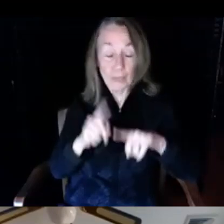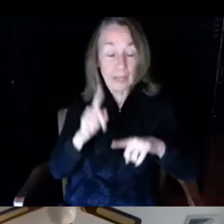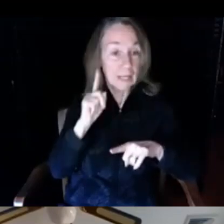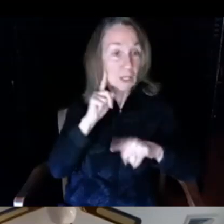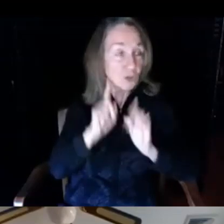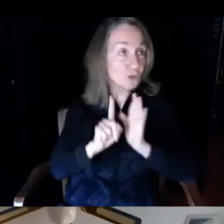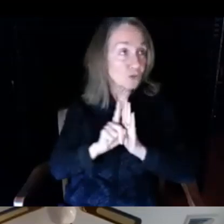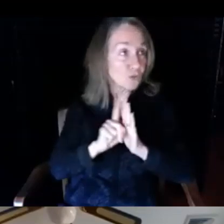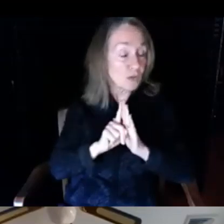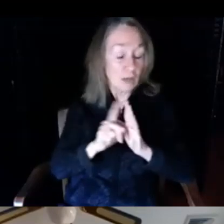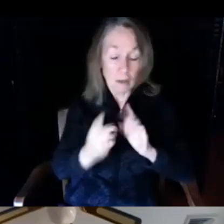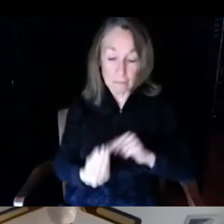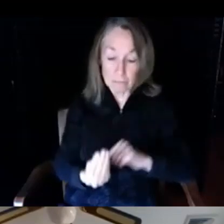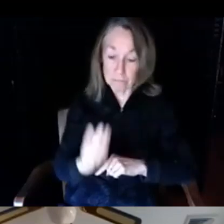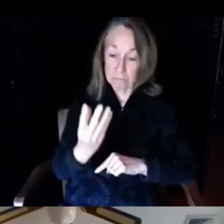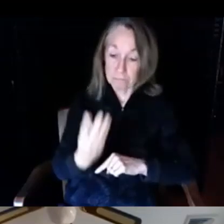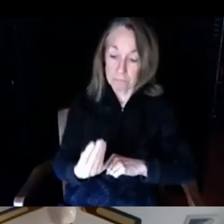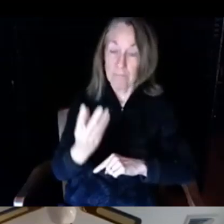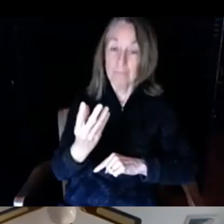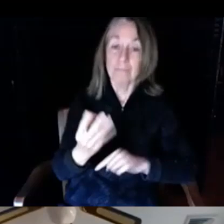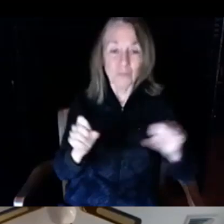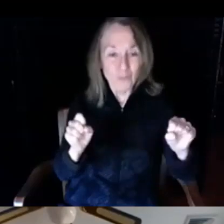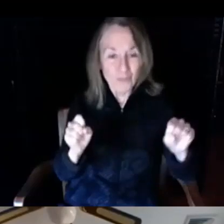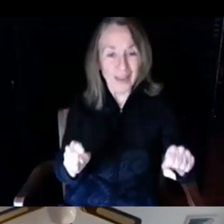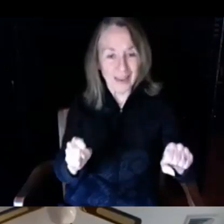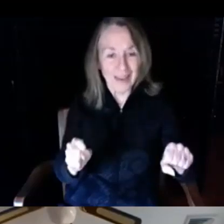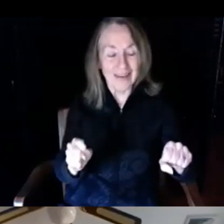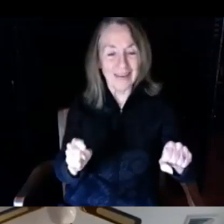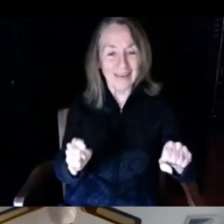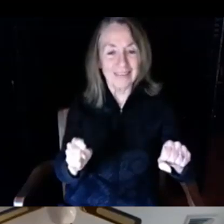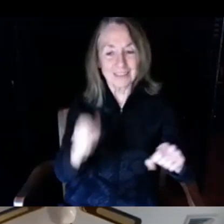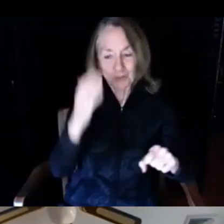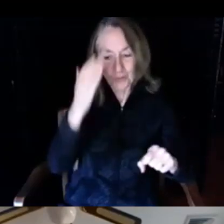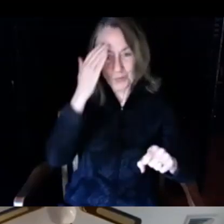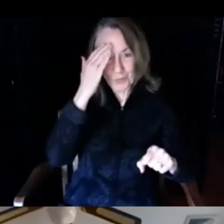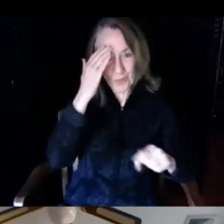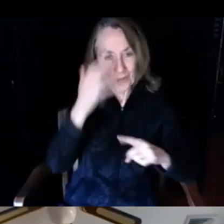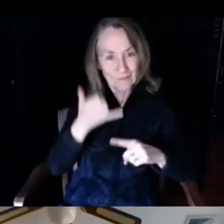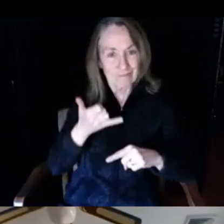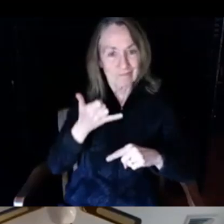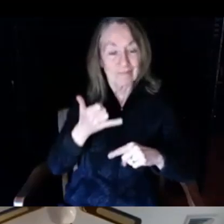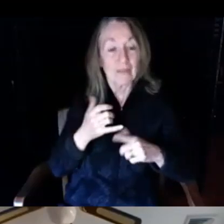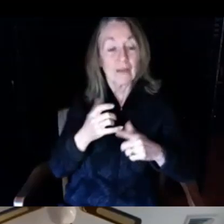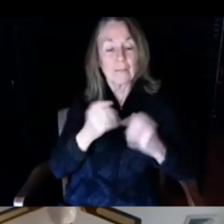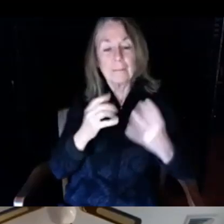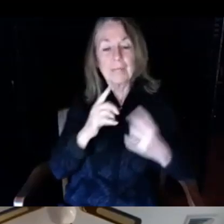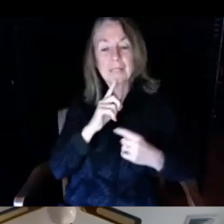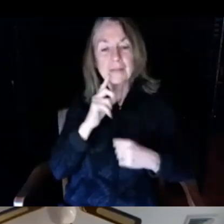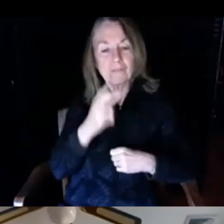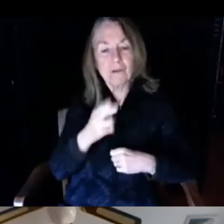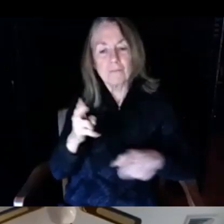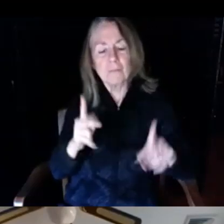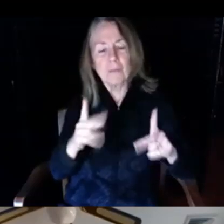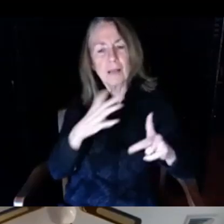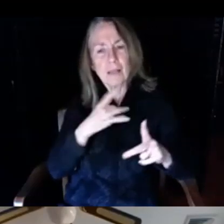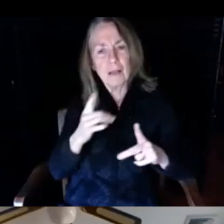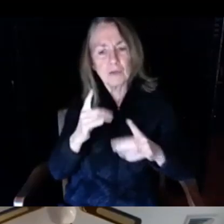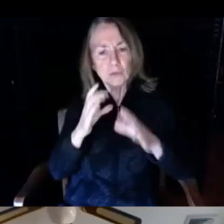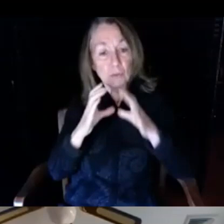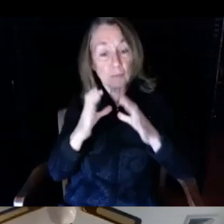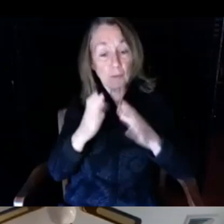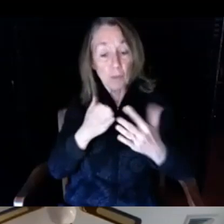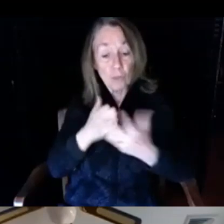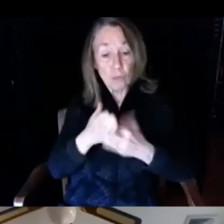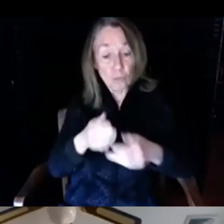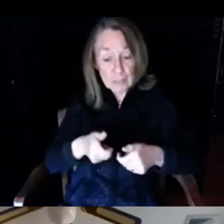ringing, there's other things that you can put on the phone to know it's ringing. A lot of deaf and hard of hearing people like to communicate via text